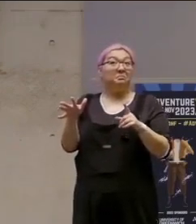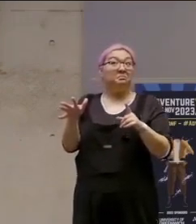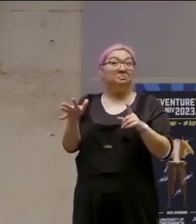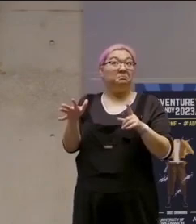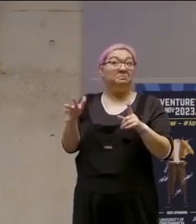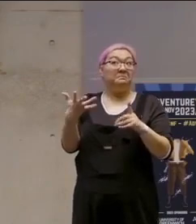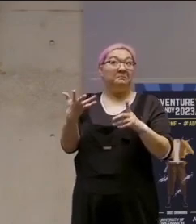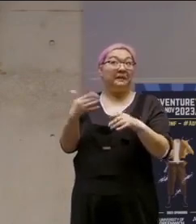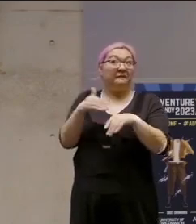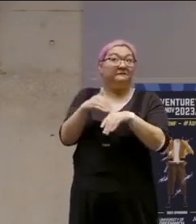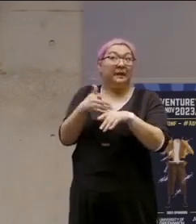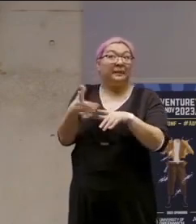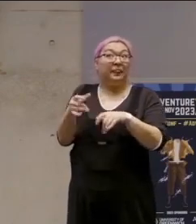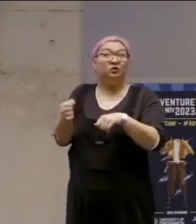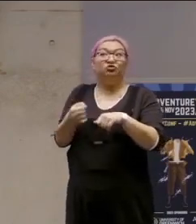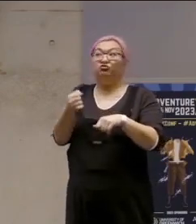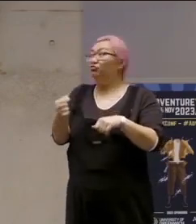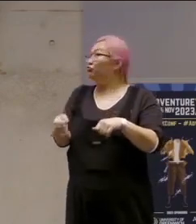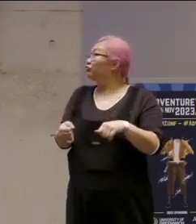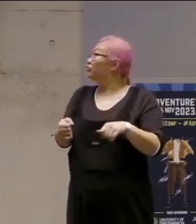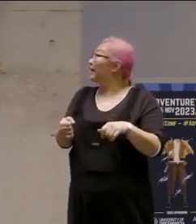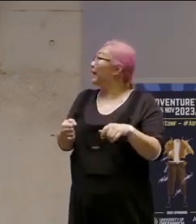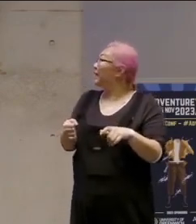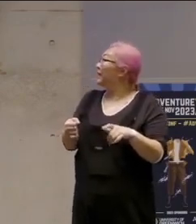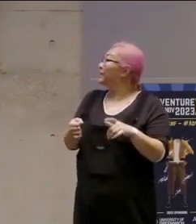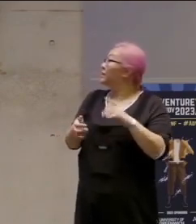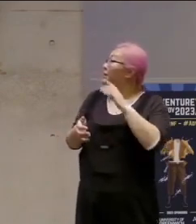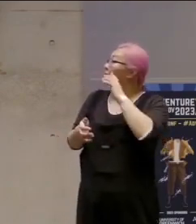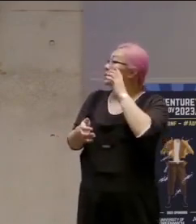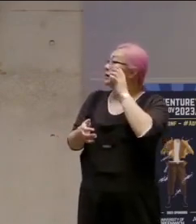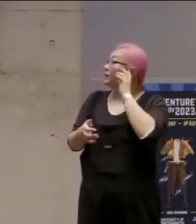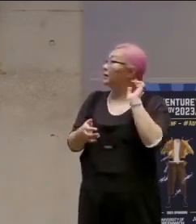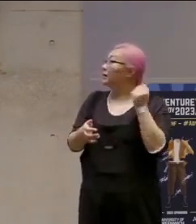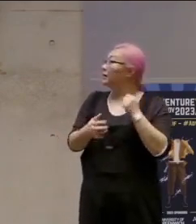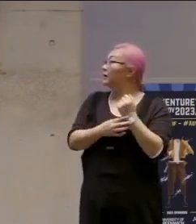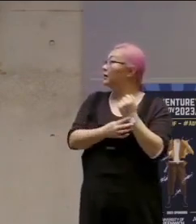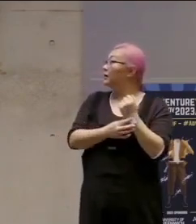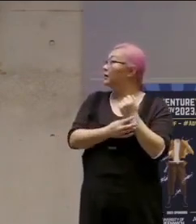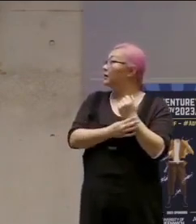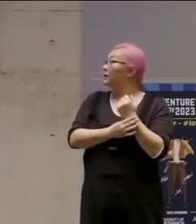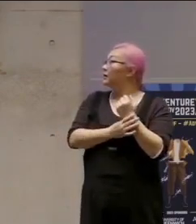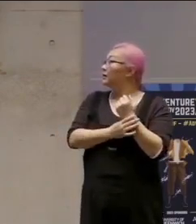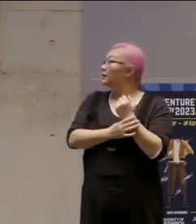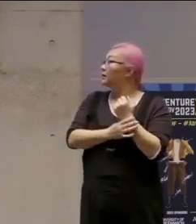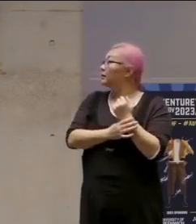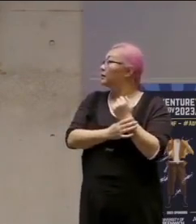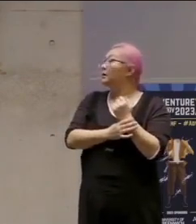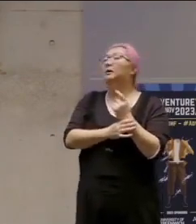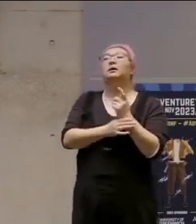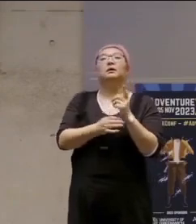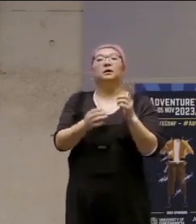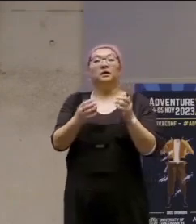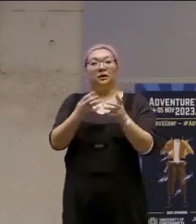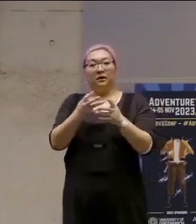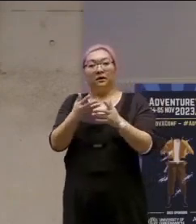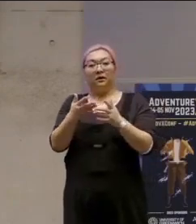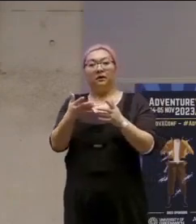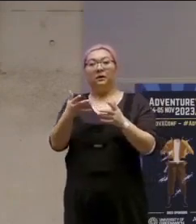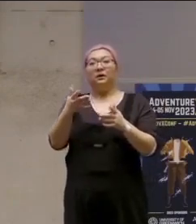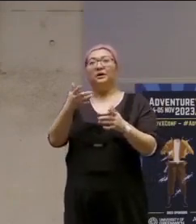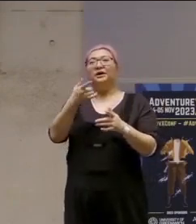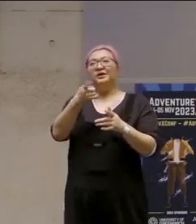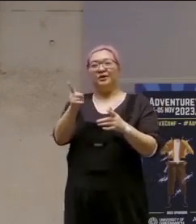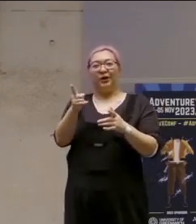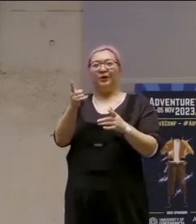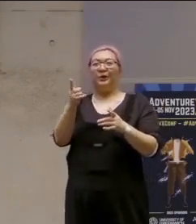okay. I know a lot of people that have done this, right? And usually this is done by going through the barricades. So I said, okay, let's make a